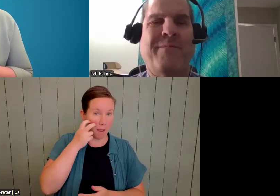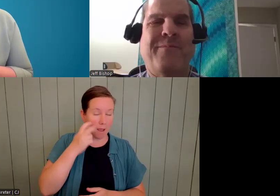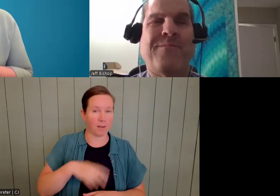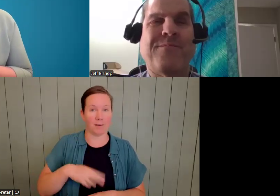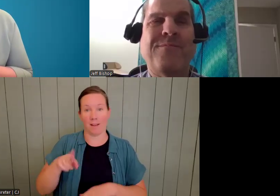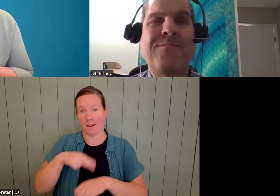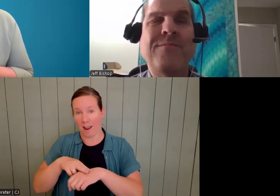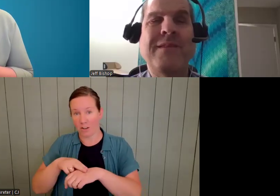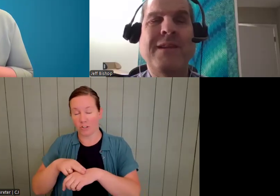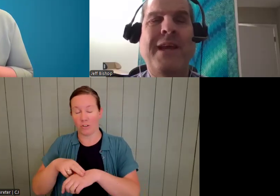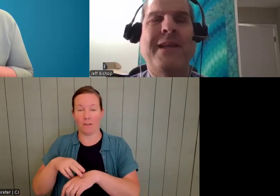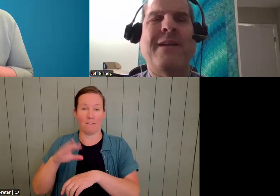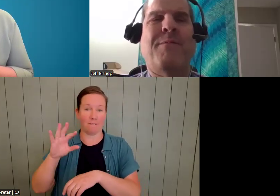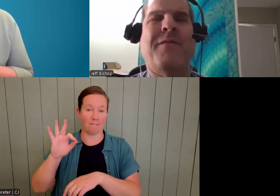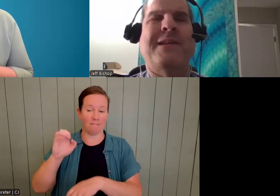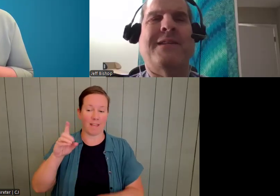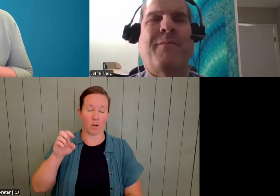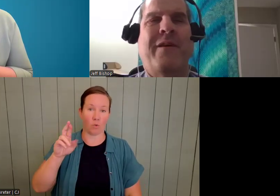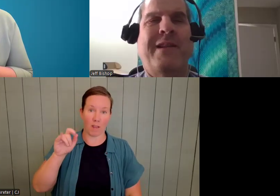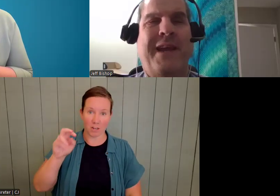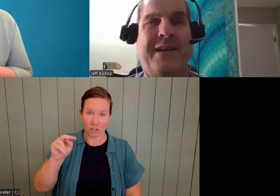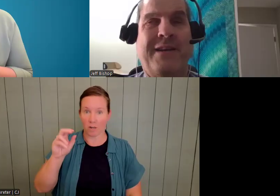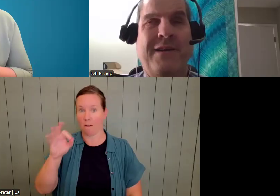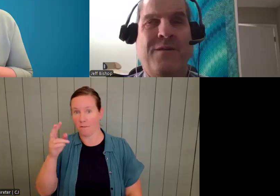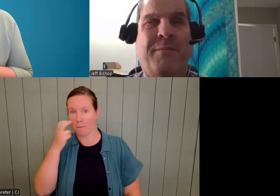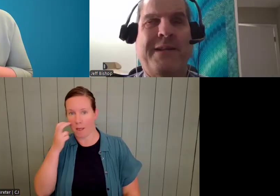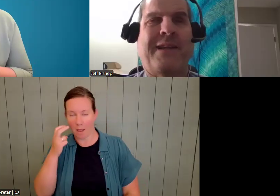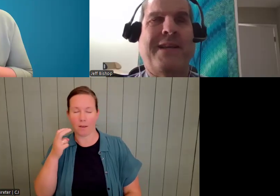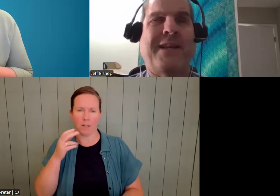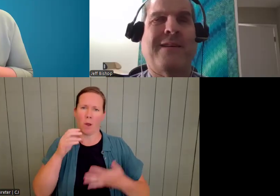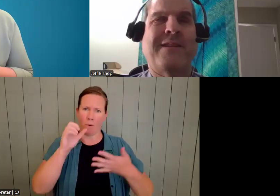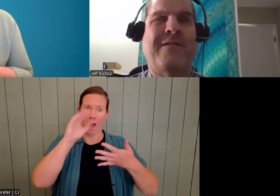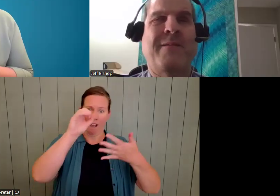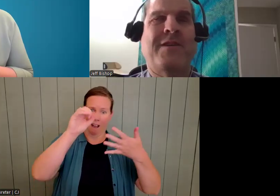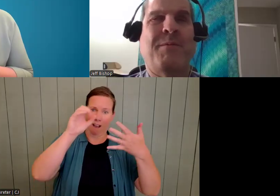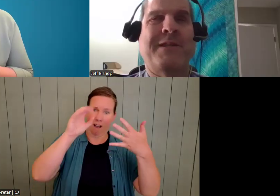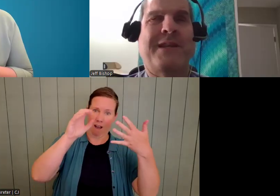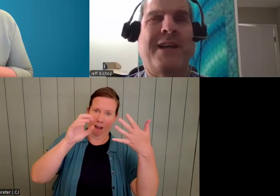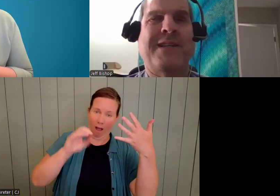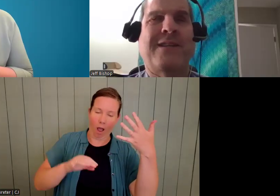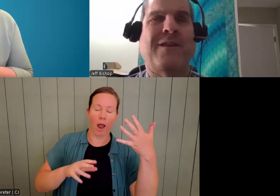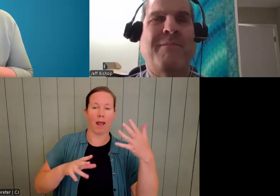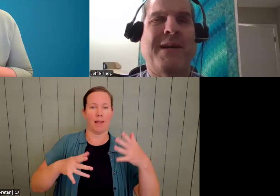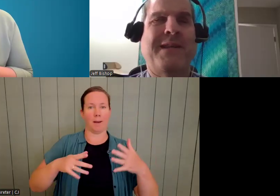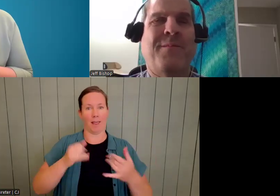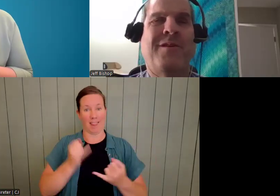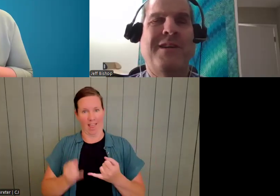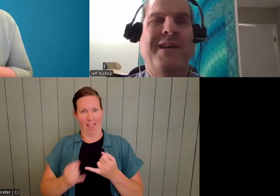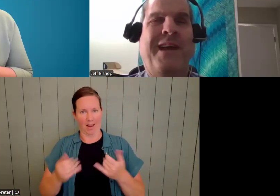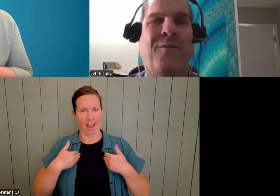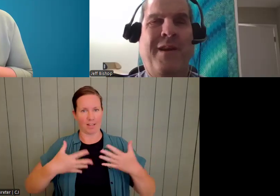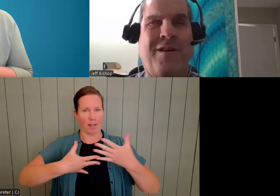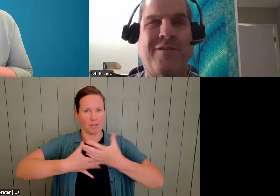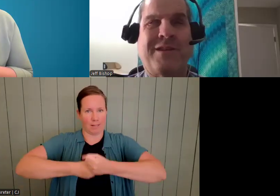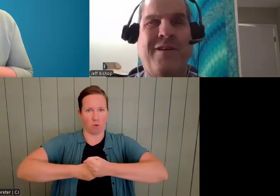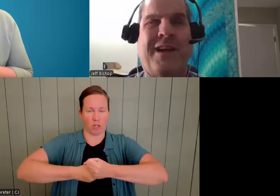more. And then it provides a summary at the end, where basically it takes all this information, puts it in a nice little compact table,